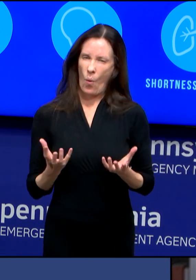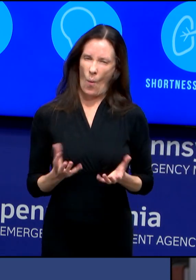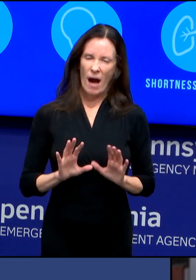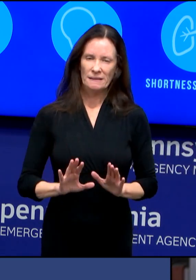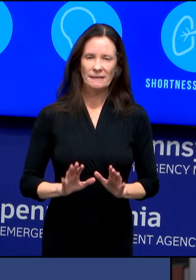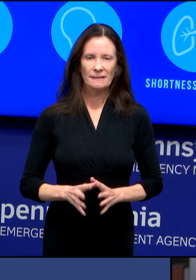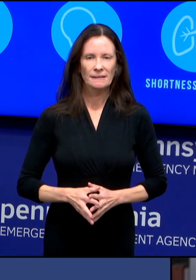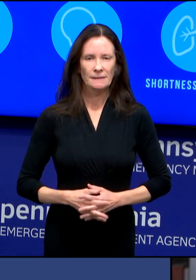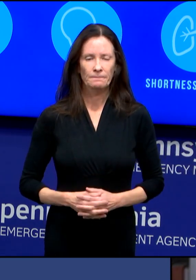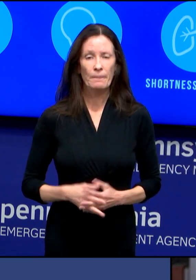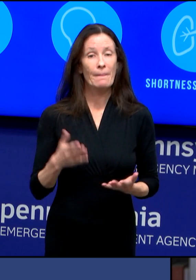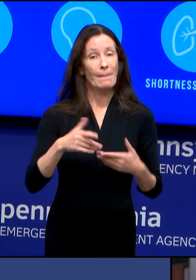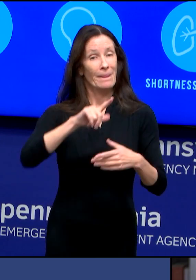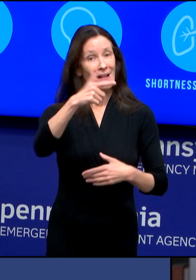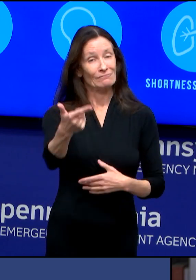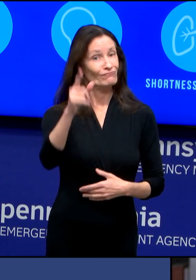ahead.